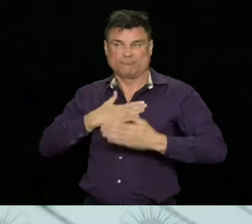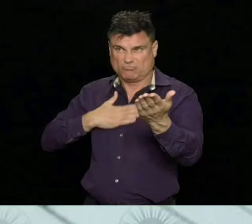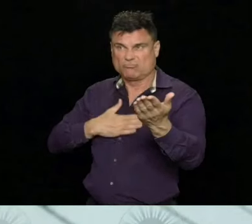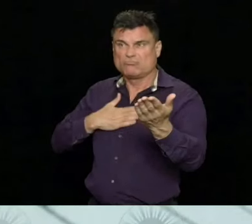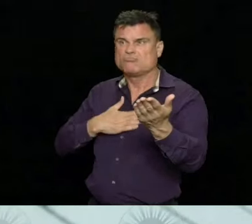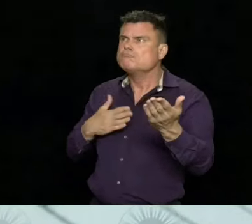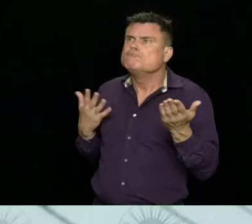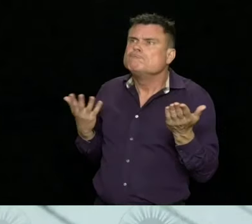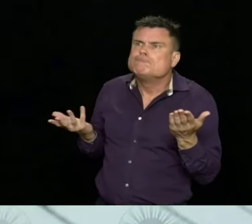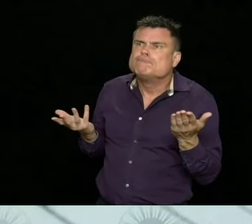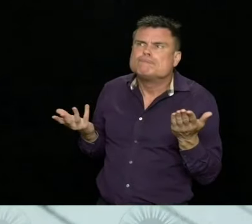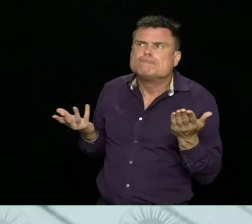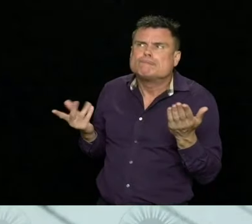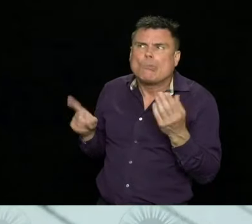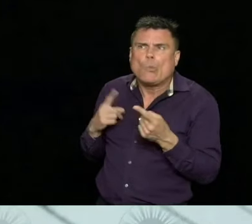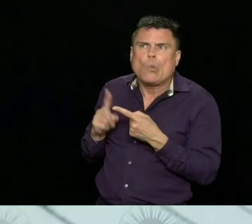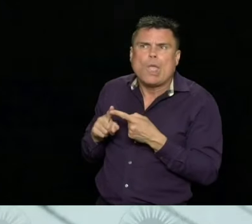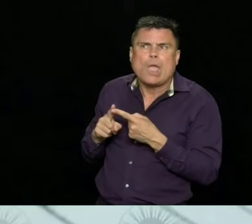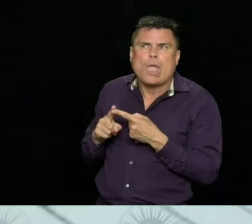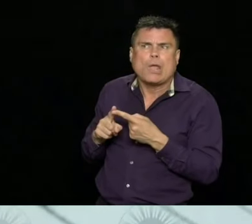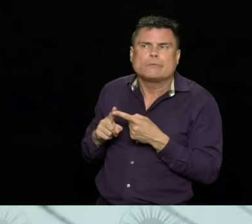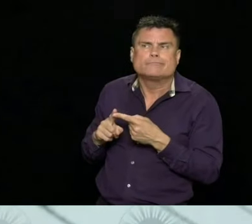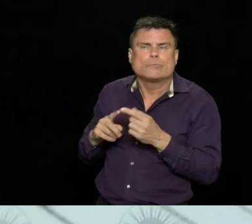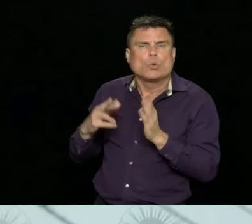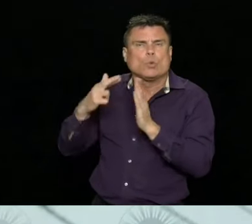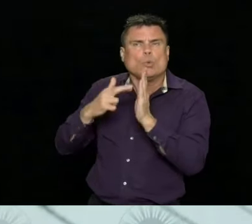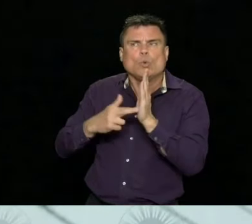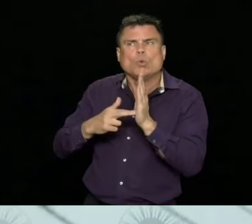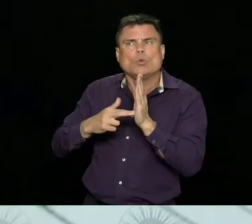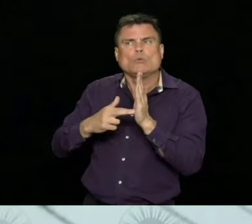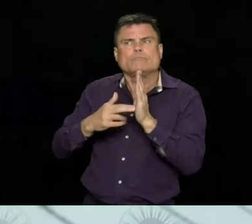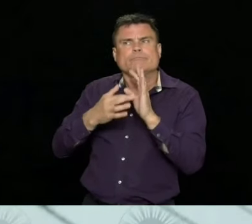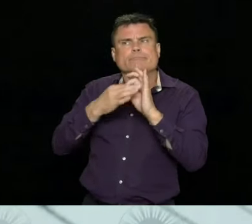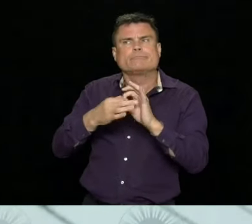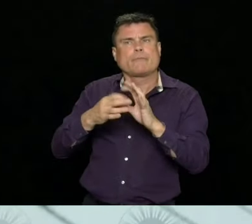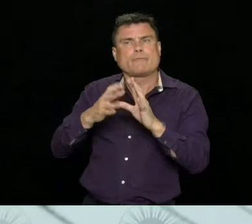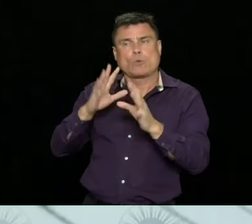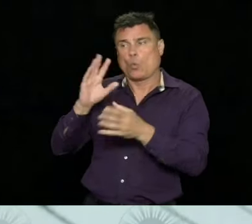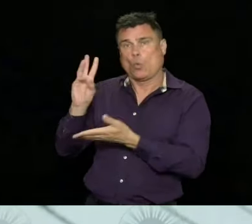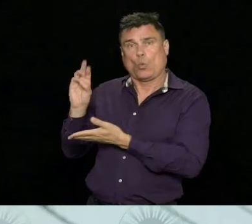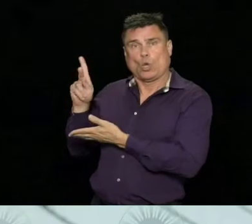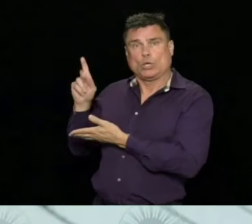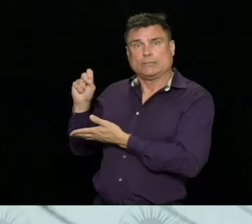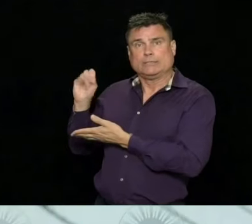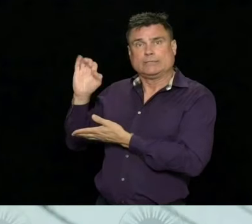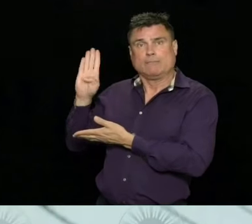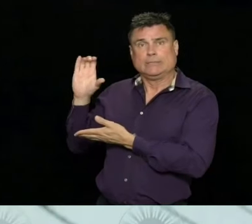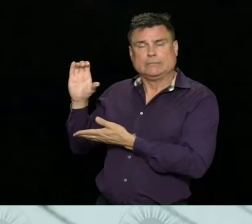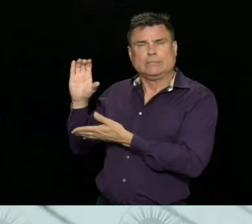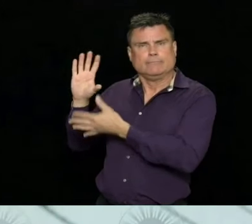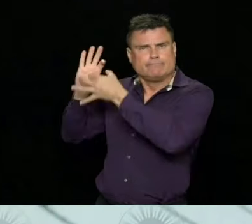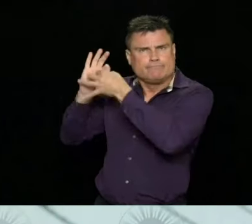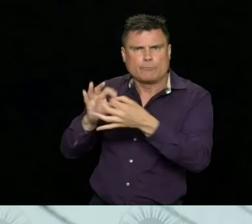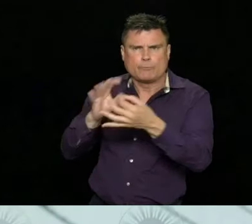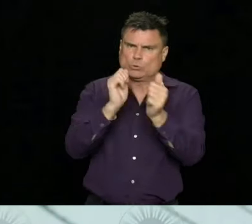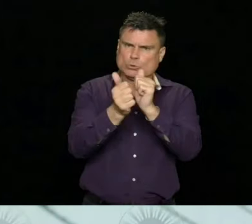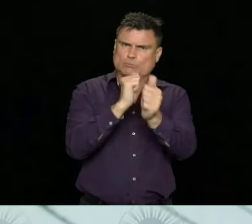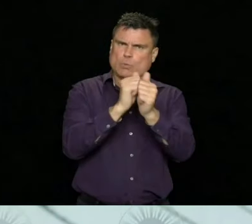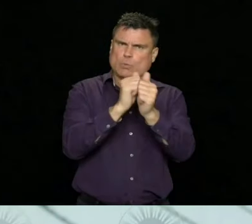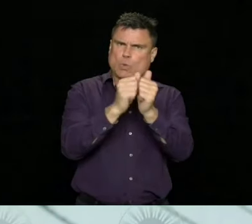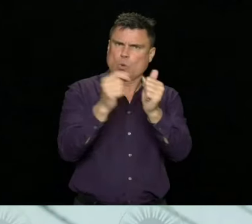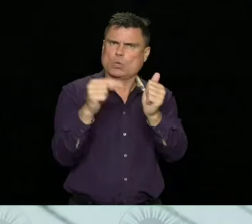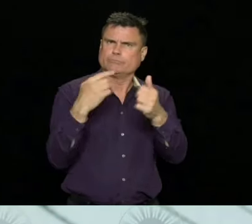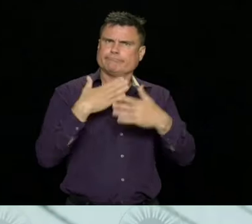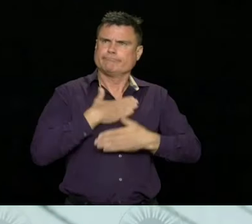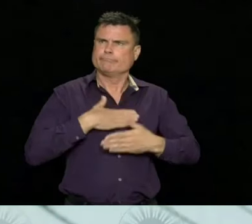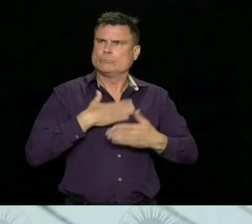from WorkSafeBC? And especially in terms of sports, what can you say about what people can expect in those guidelines? Because obviously the level